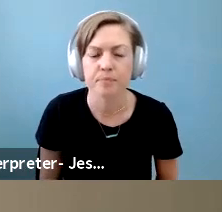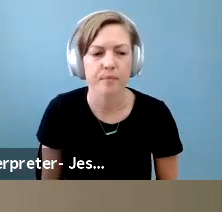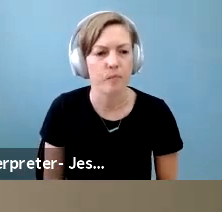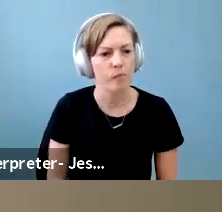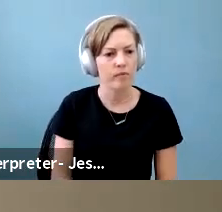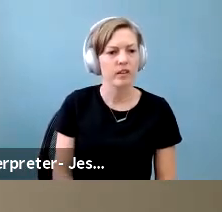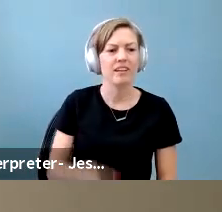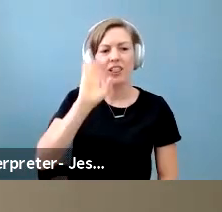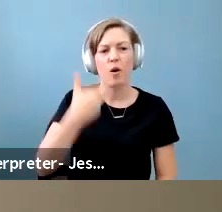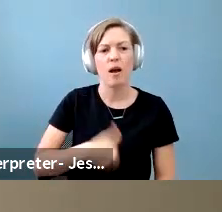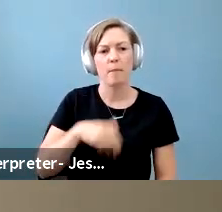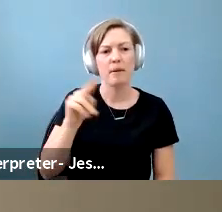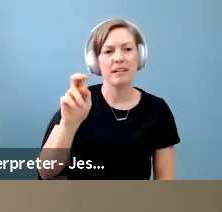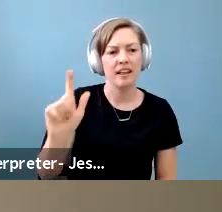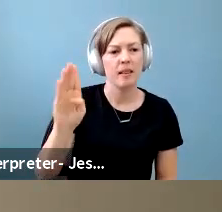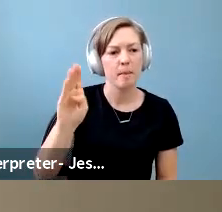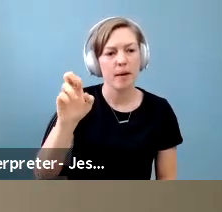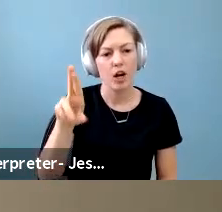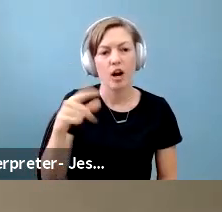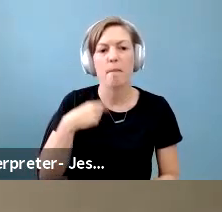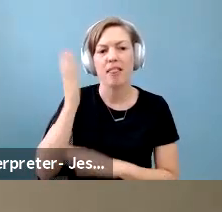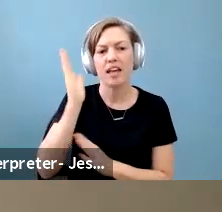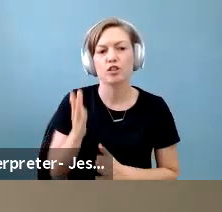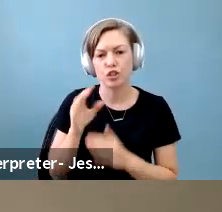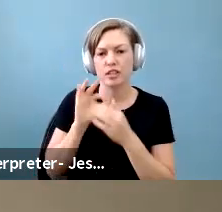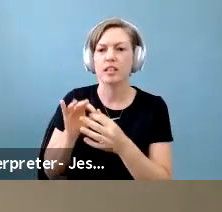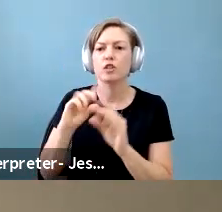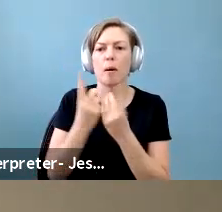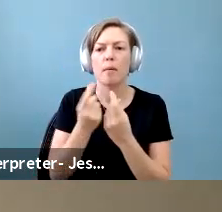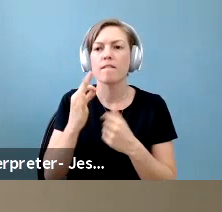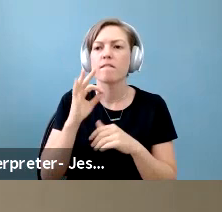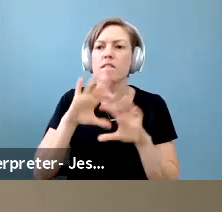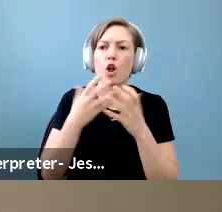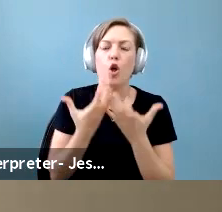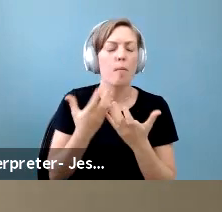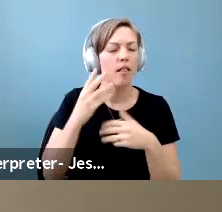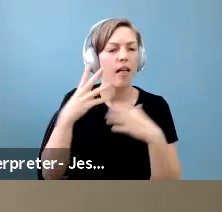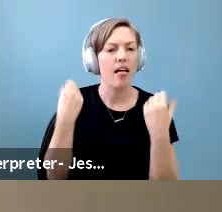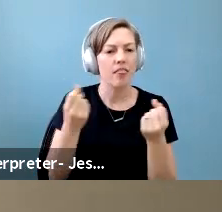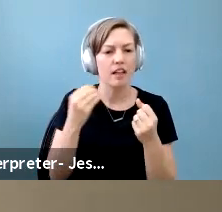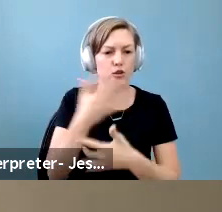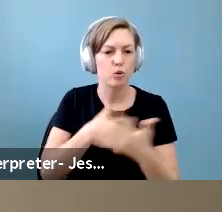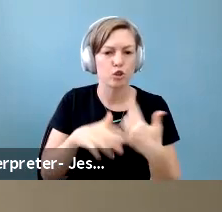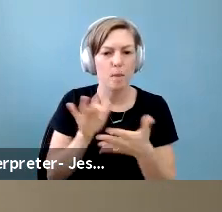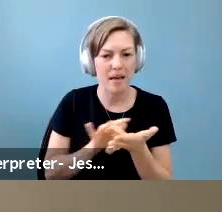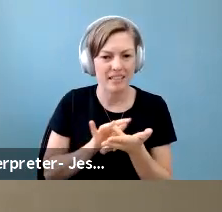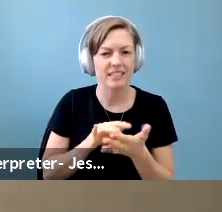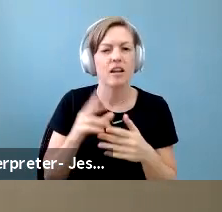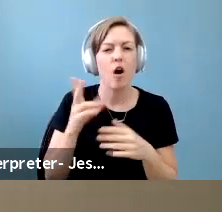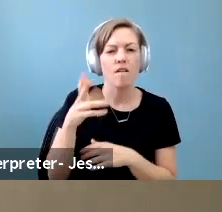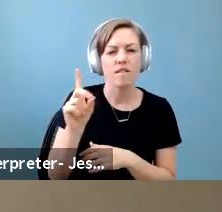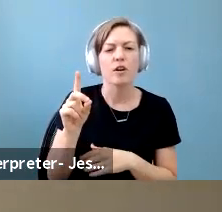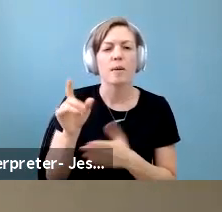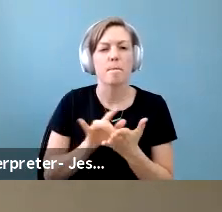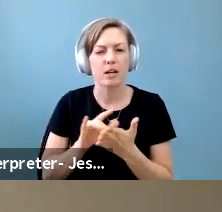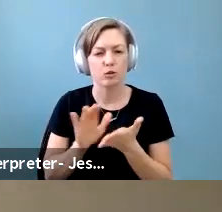I'm Neil Baer. I'm a lecturer in the Department of Global Health and Social Medicine at Harvard Medical School. And